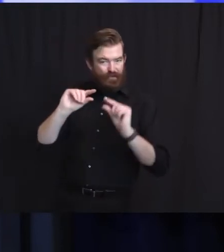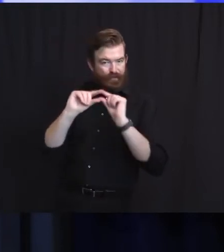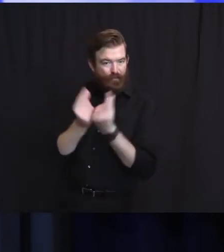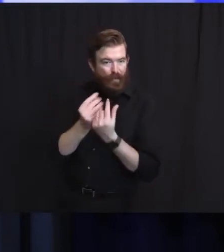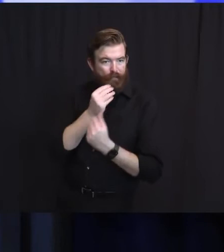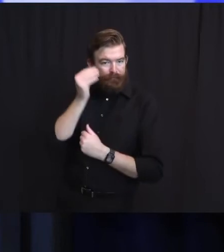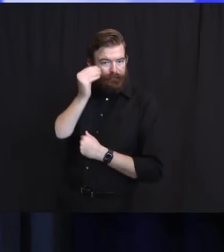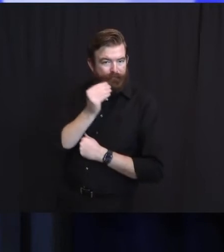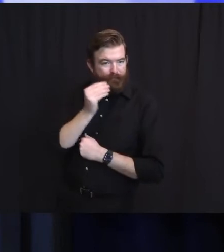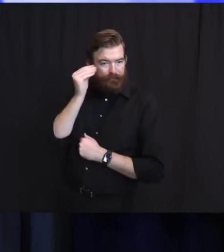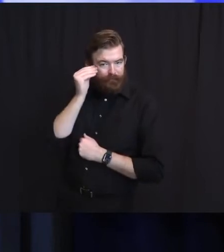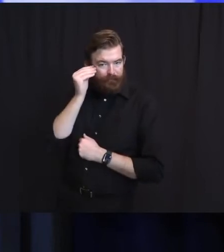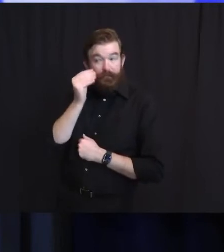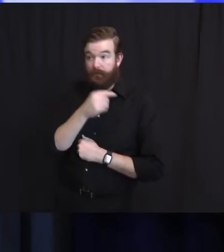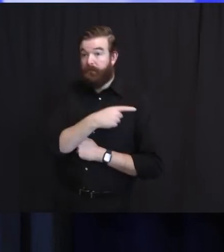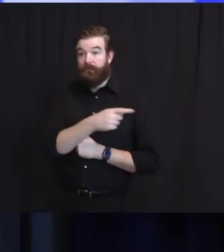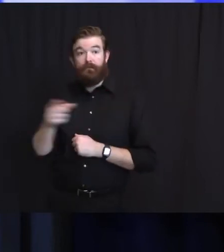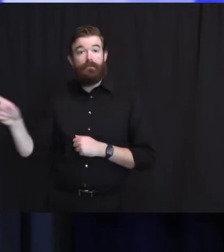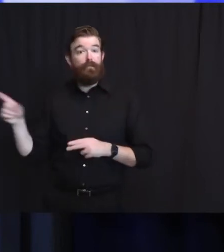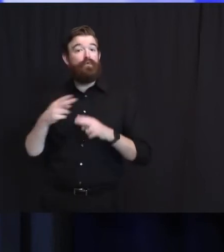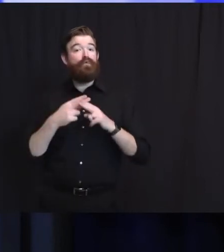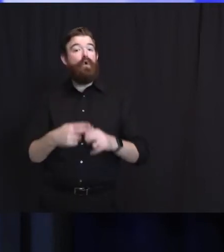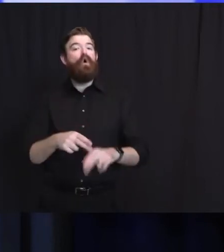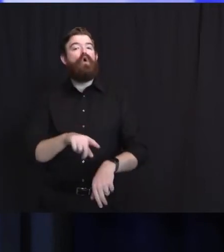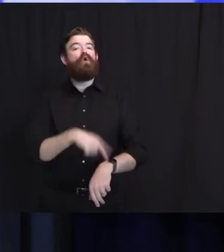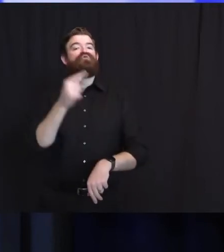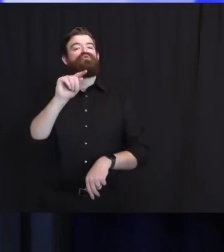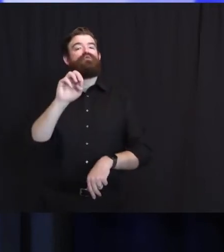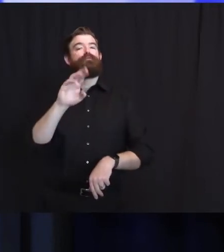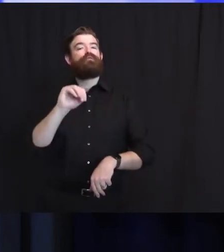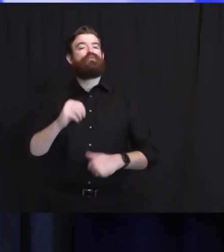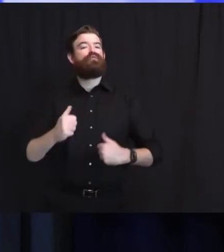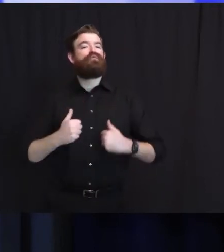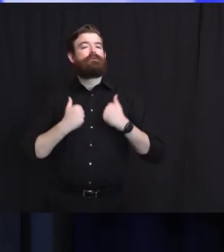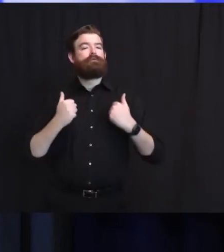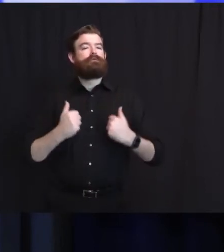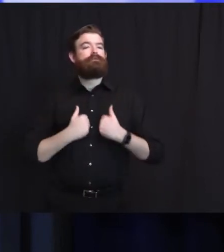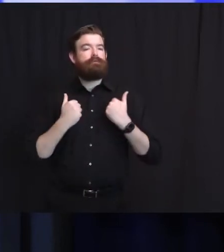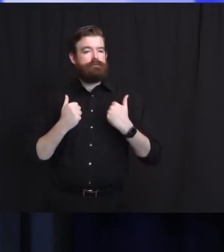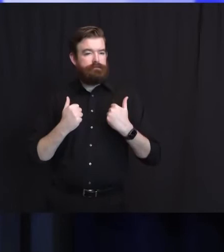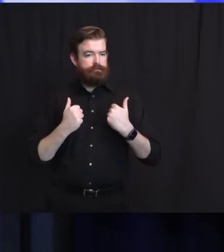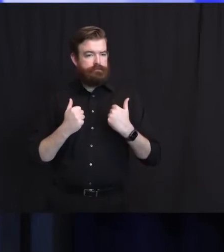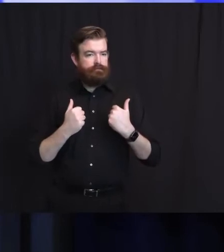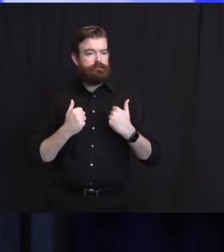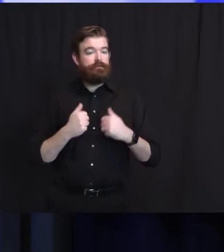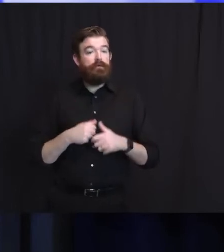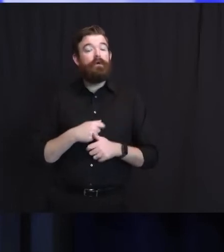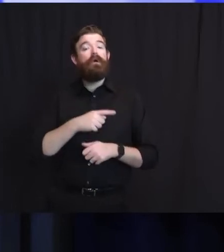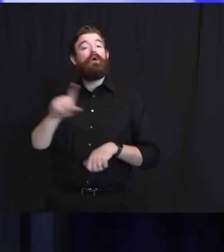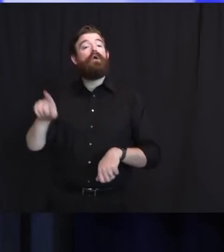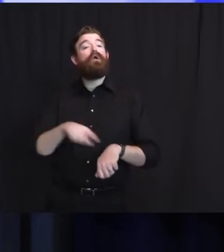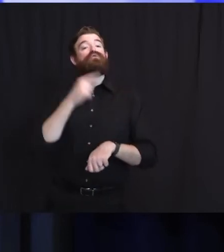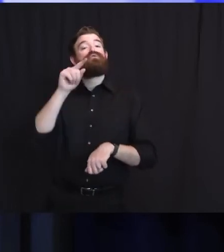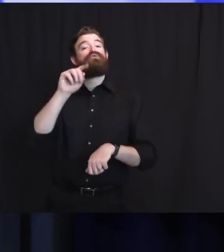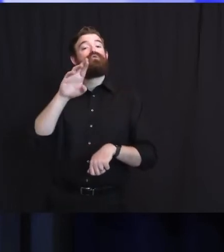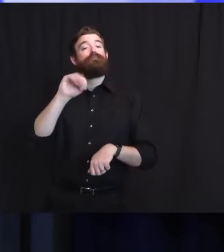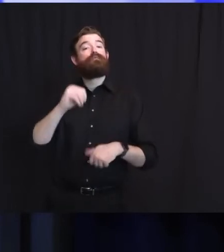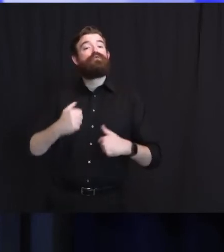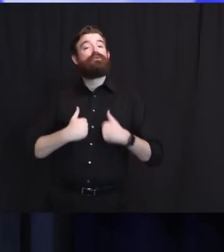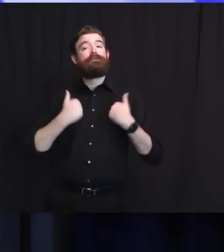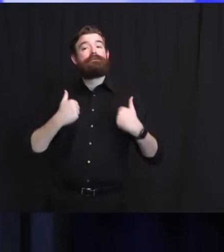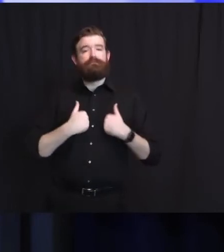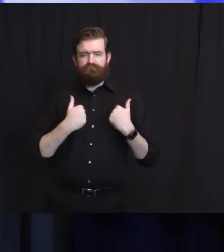facilities. Within the disability community, there are strong advocates who have been unrelenting in letting the department know how